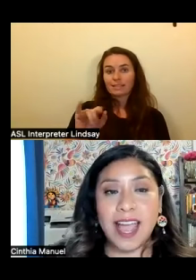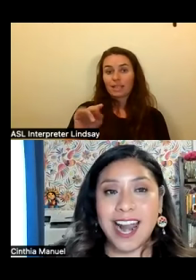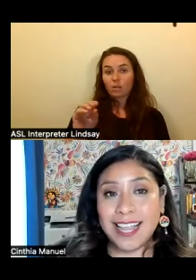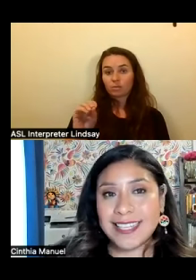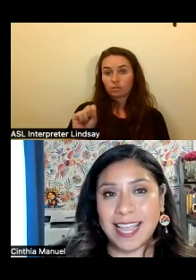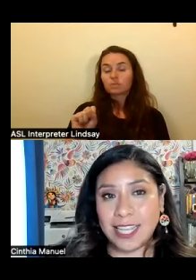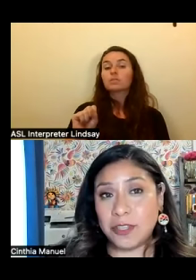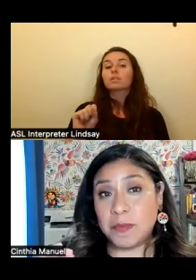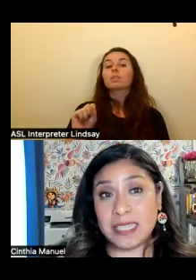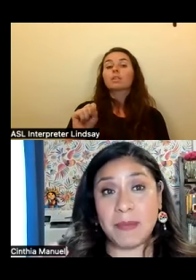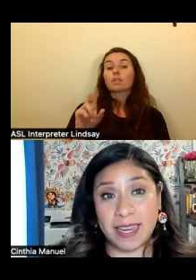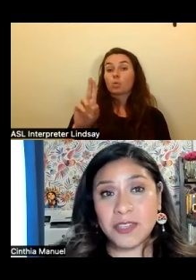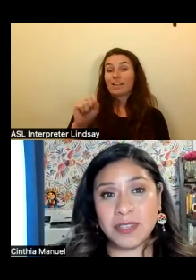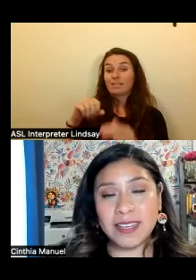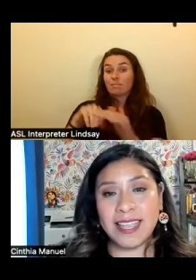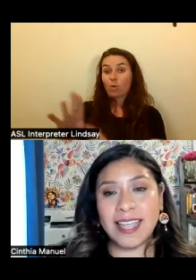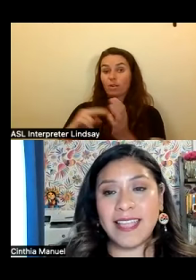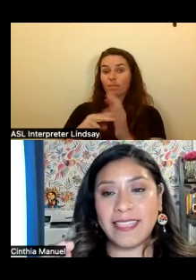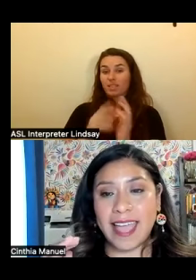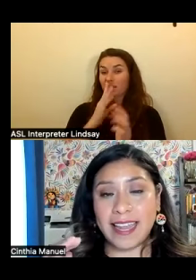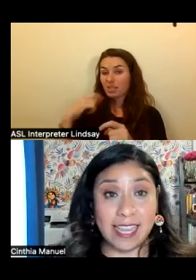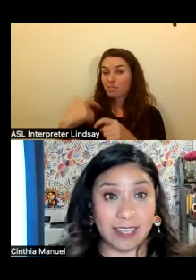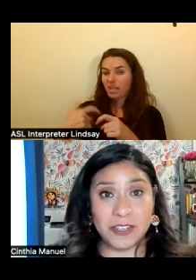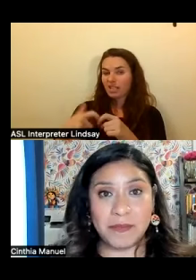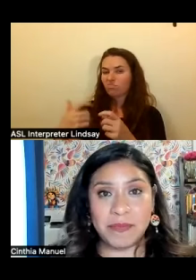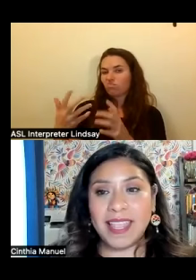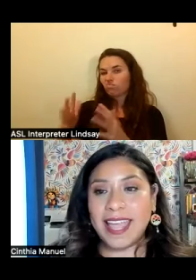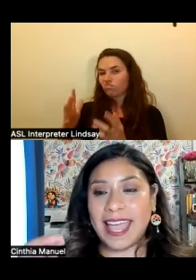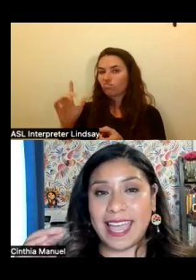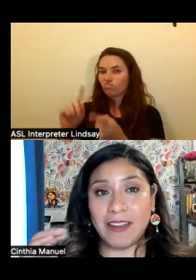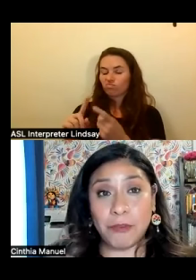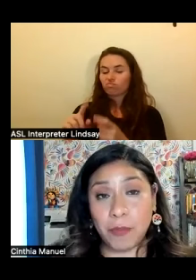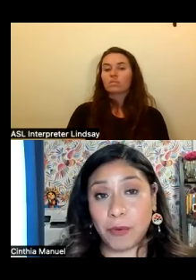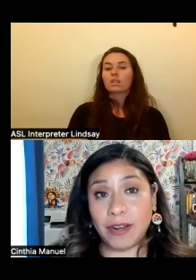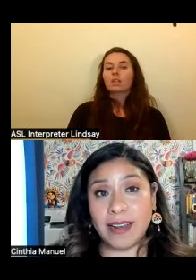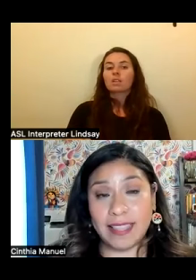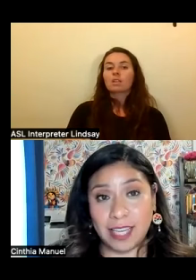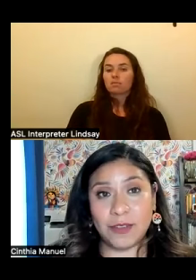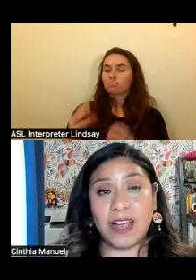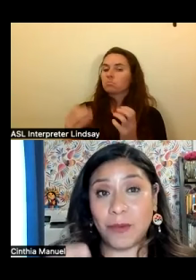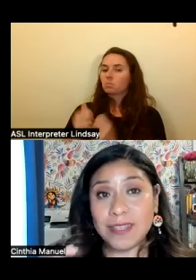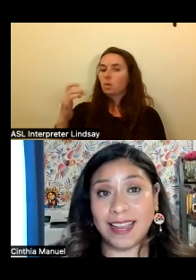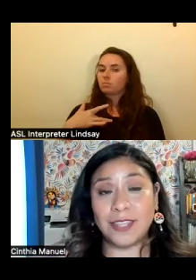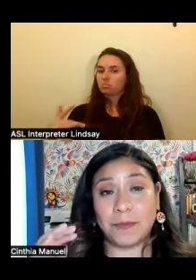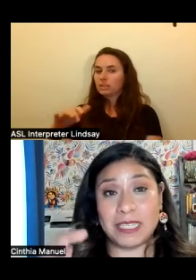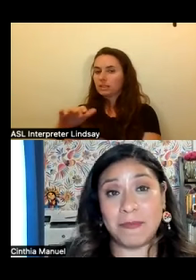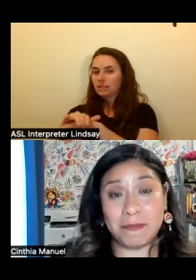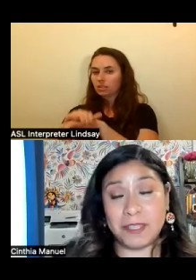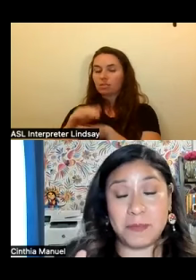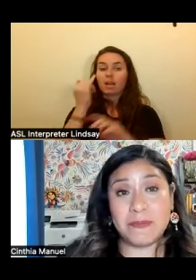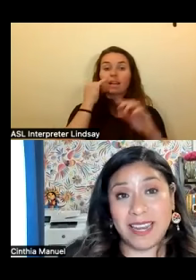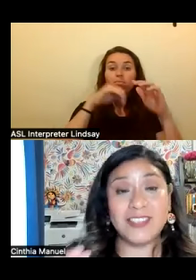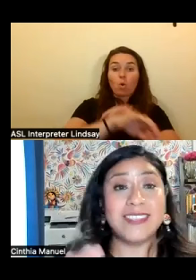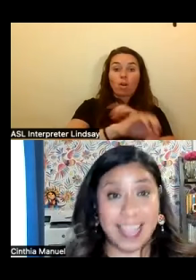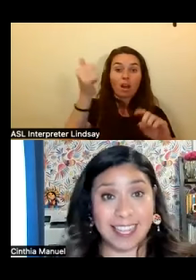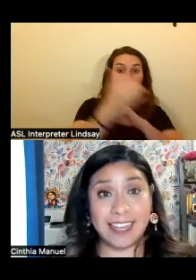Latinos are less likely to speak Spanish than English. And foreign-born Latinos are most likely to